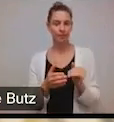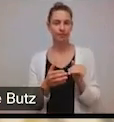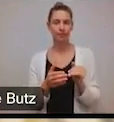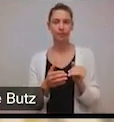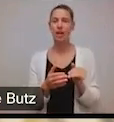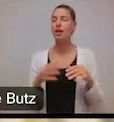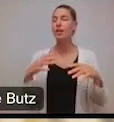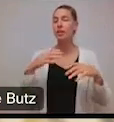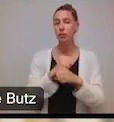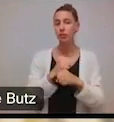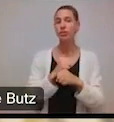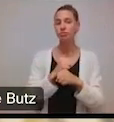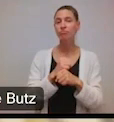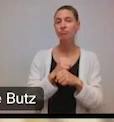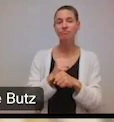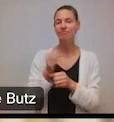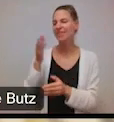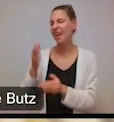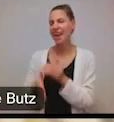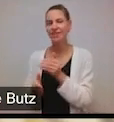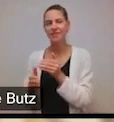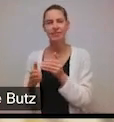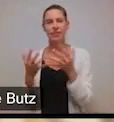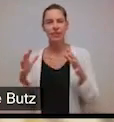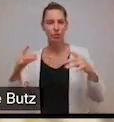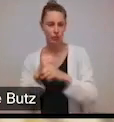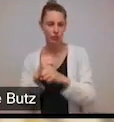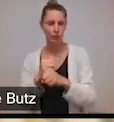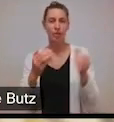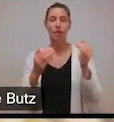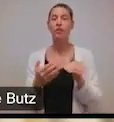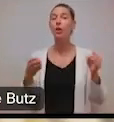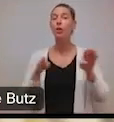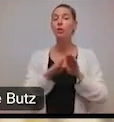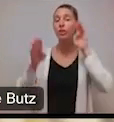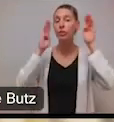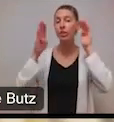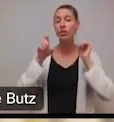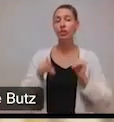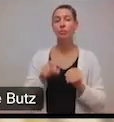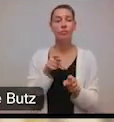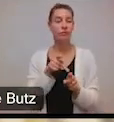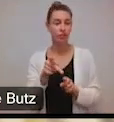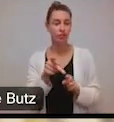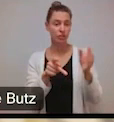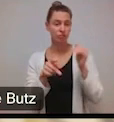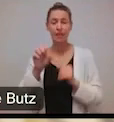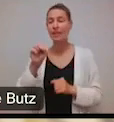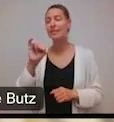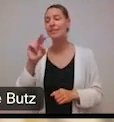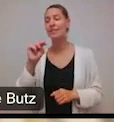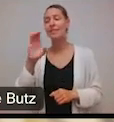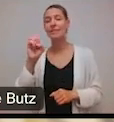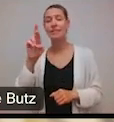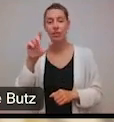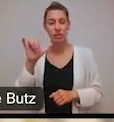up. Your closing greeting needs to be professional. Sincerely is a good one to use. Warm